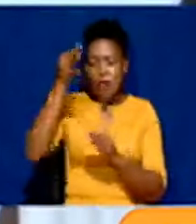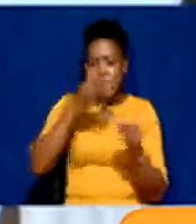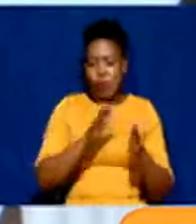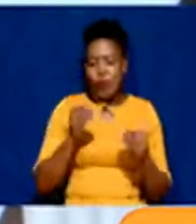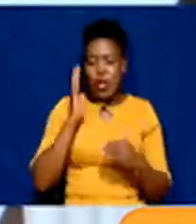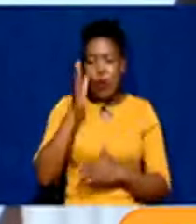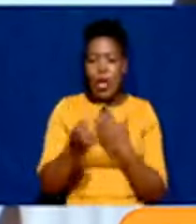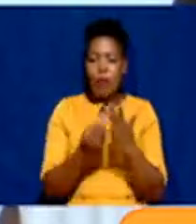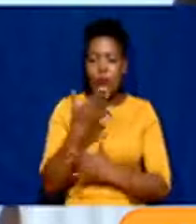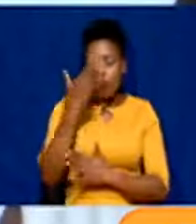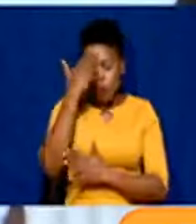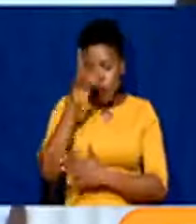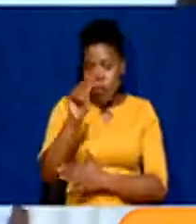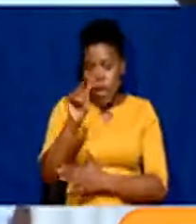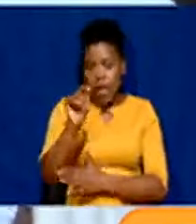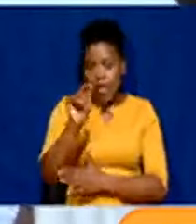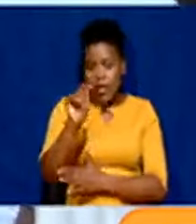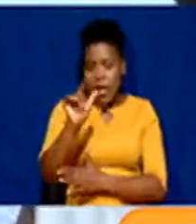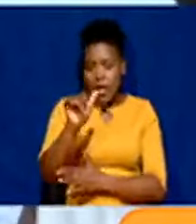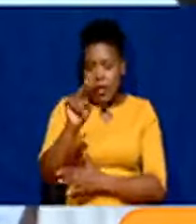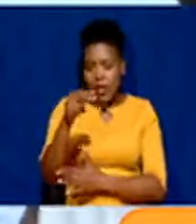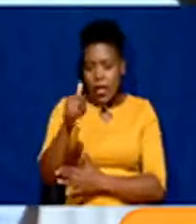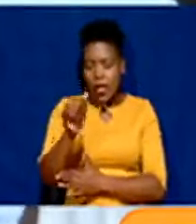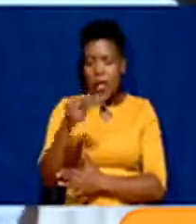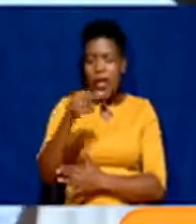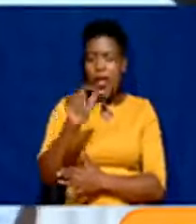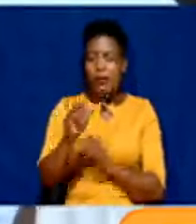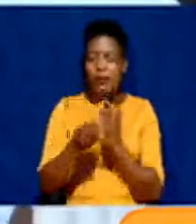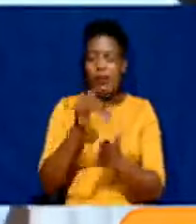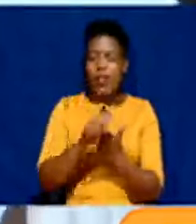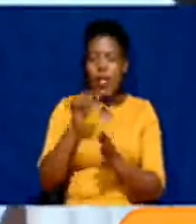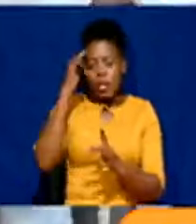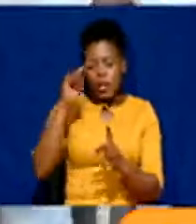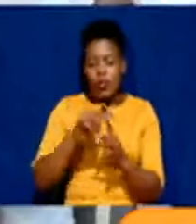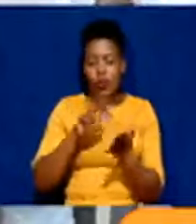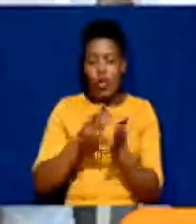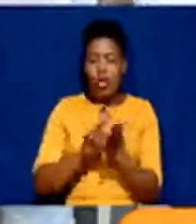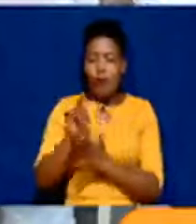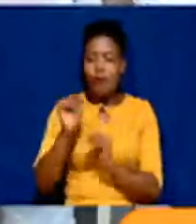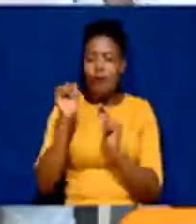Talanta Hela imekuja na ile jambo ni kwamba hawa watoto wataenda kucheza hata ughaibuni.